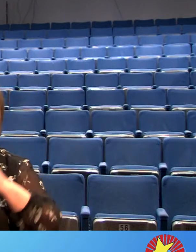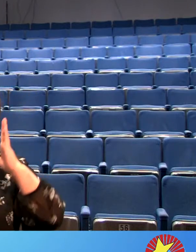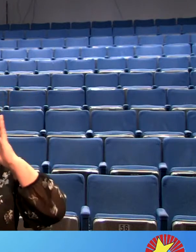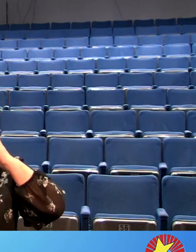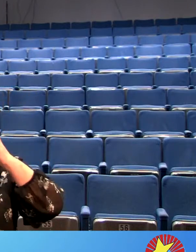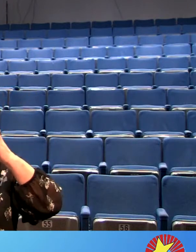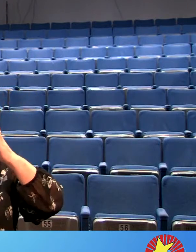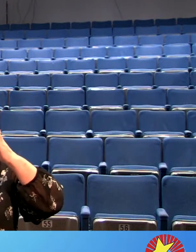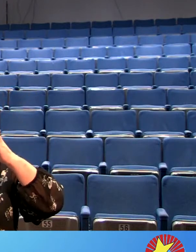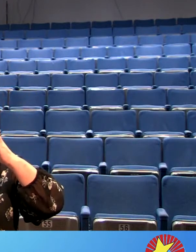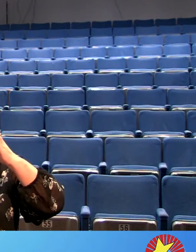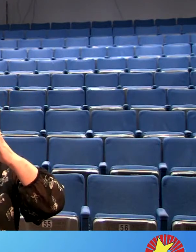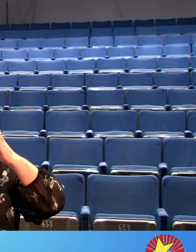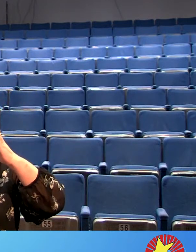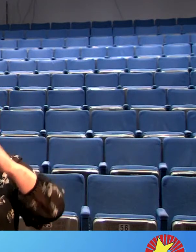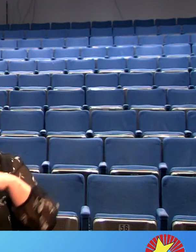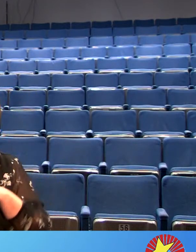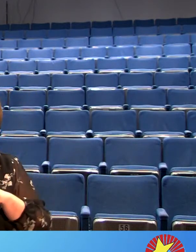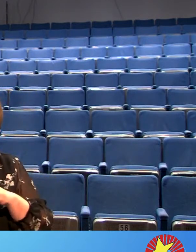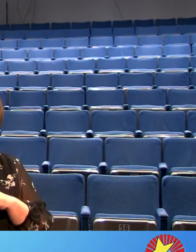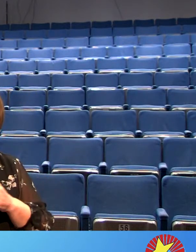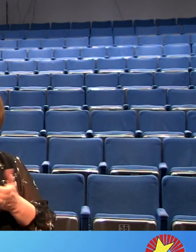from grades 3 to 8.